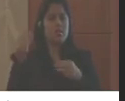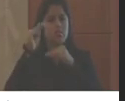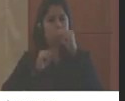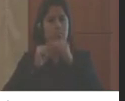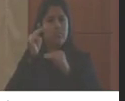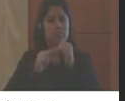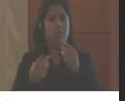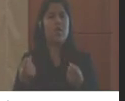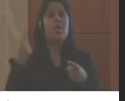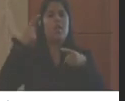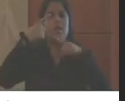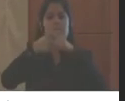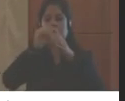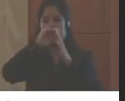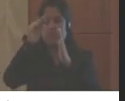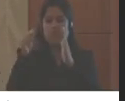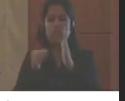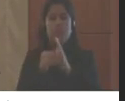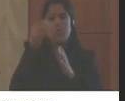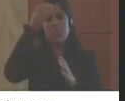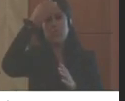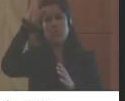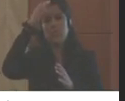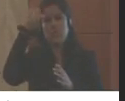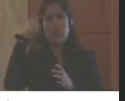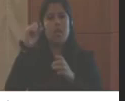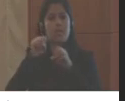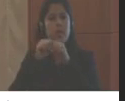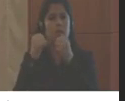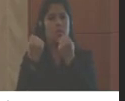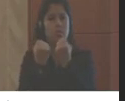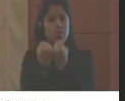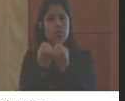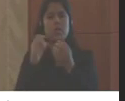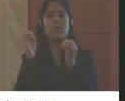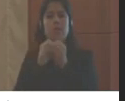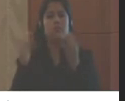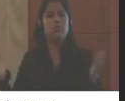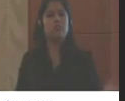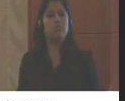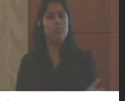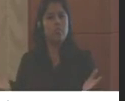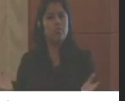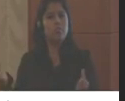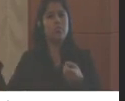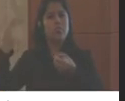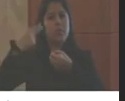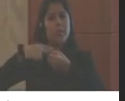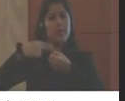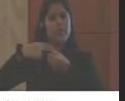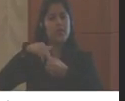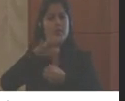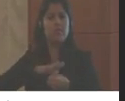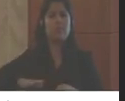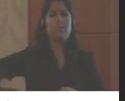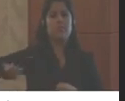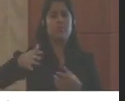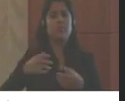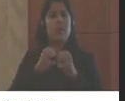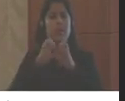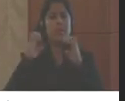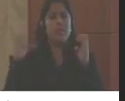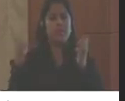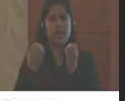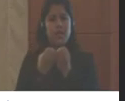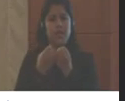reduce expenditure on reconstruction, promote a culture of prevention amongst the society, and encourage the participation as well